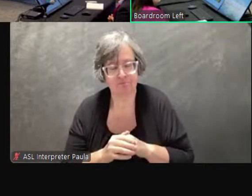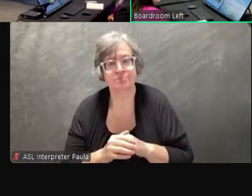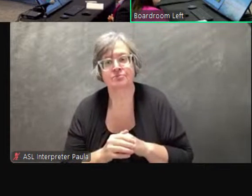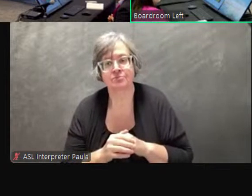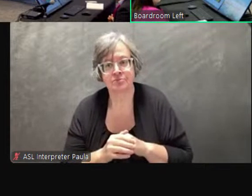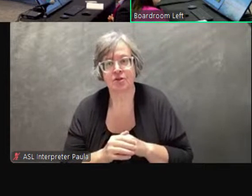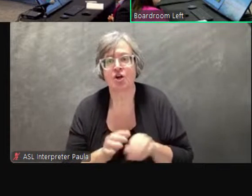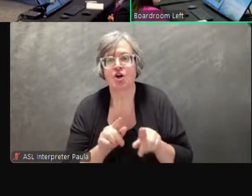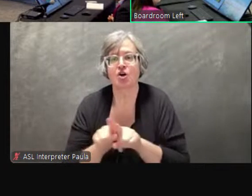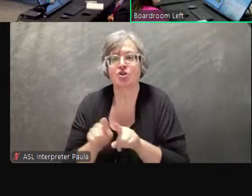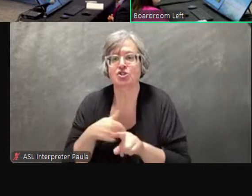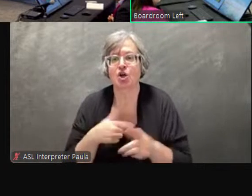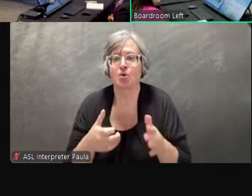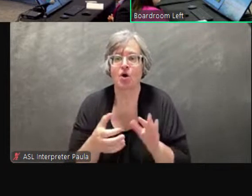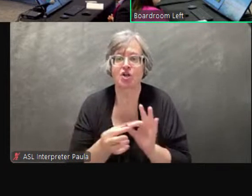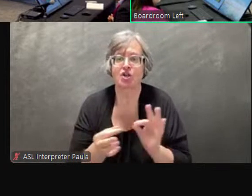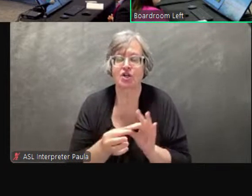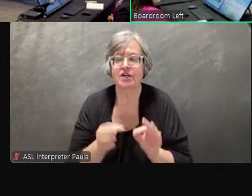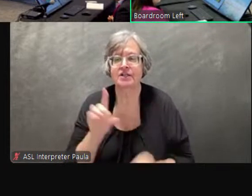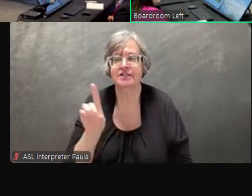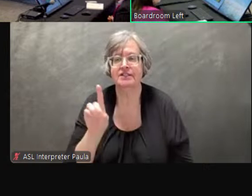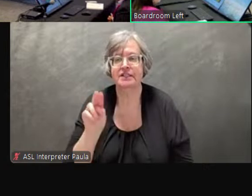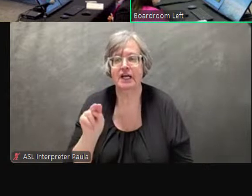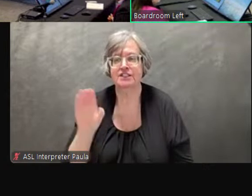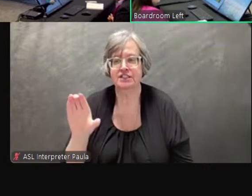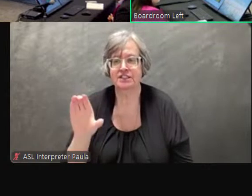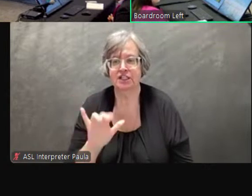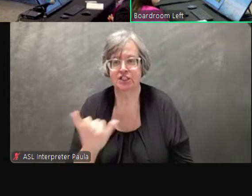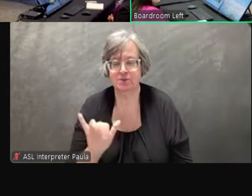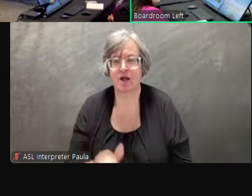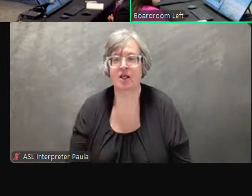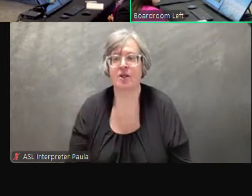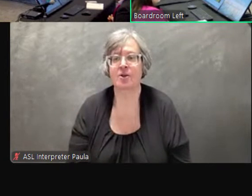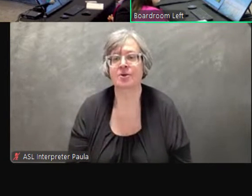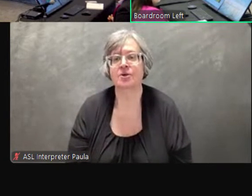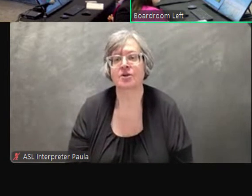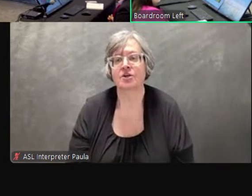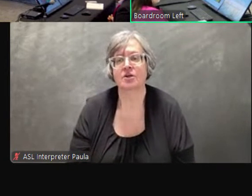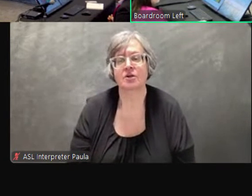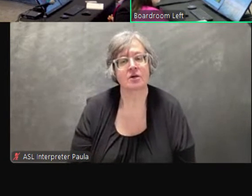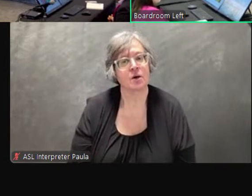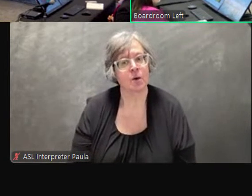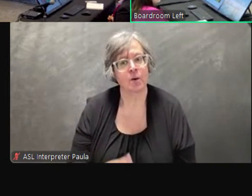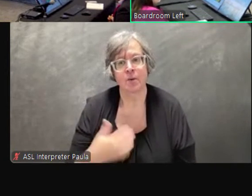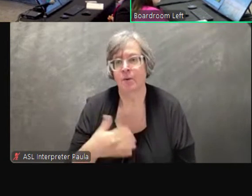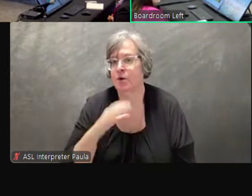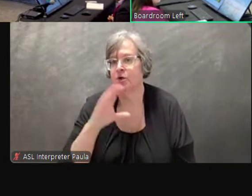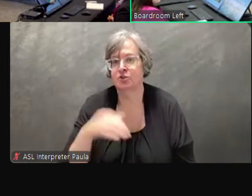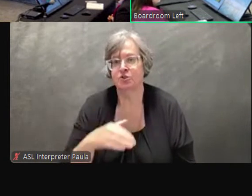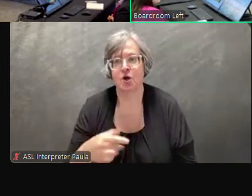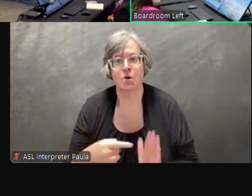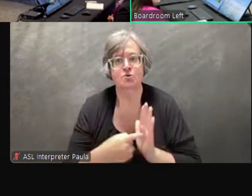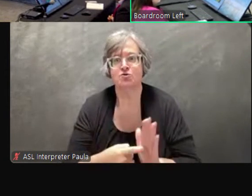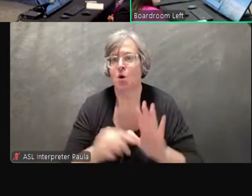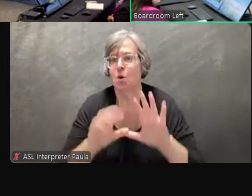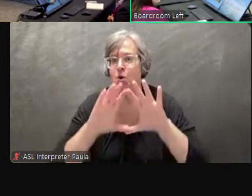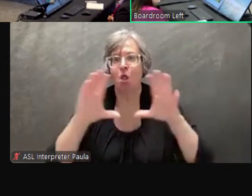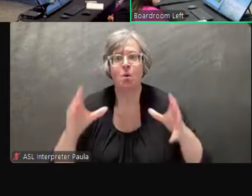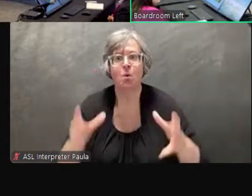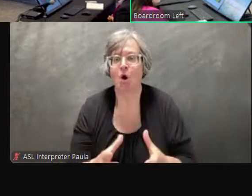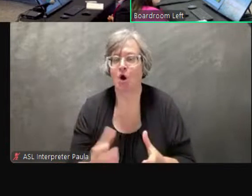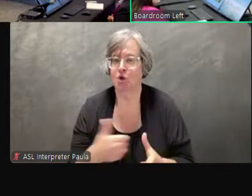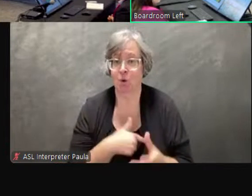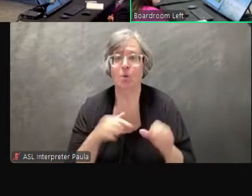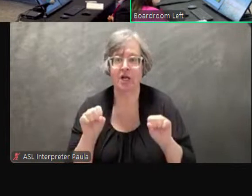to also talk about the DNC as well. The city demonstrated on the world stage that we're